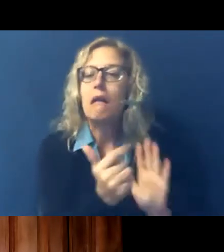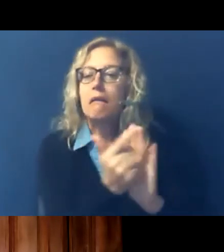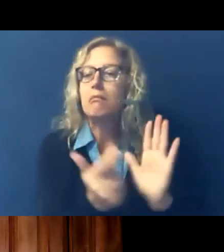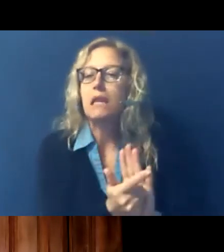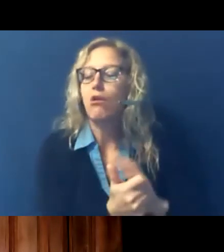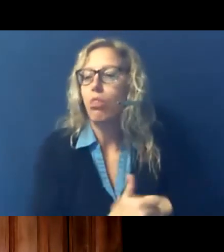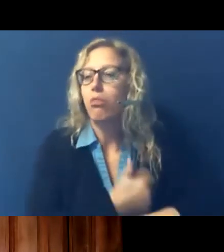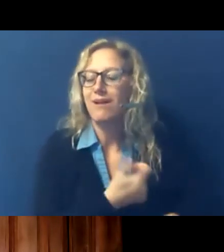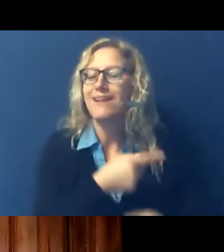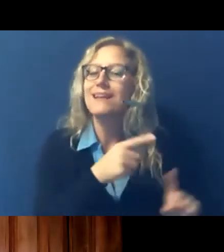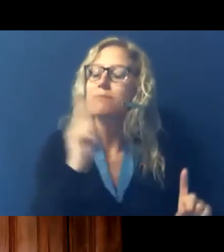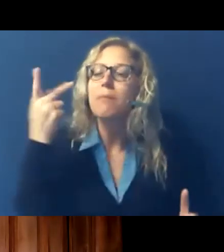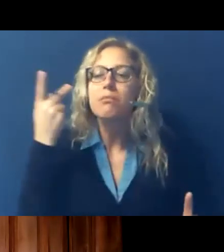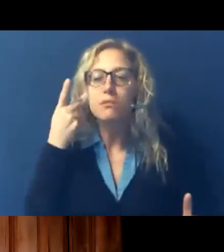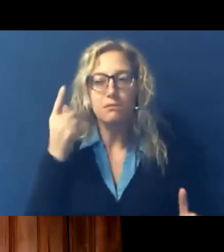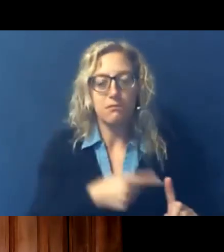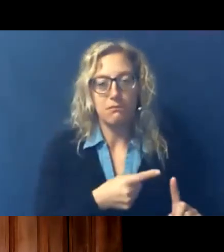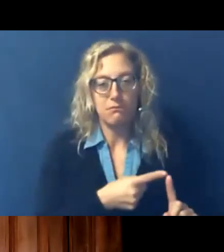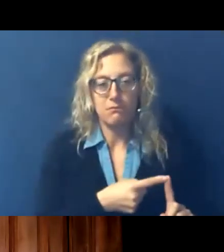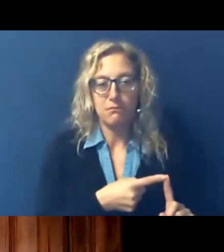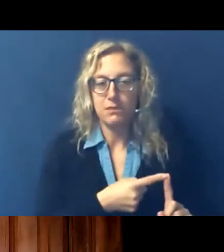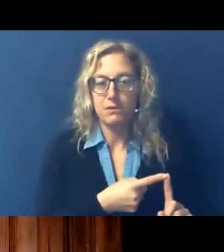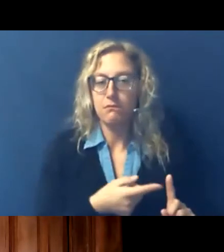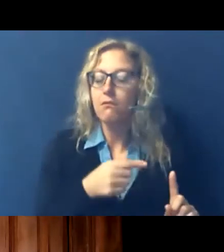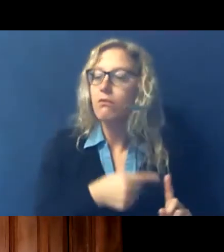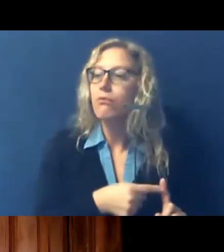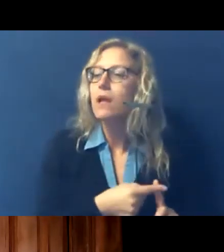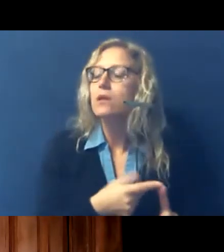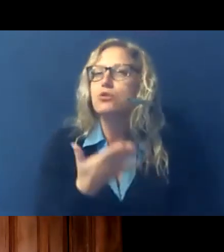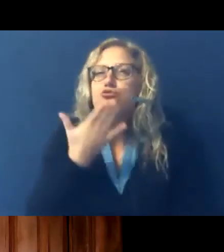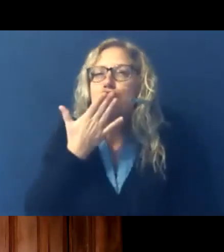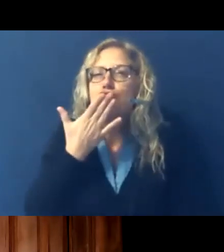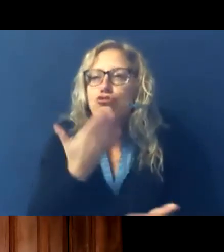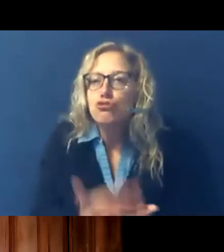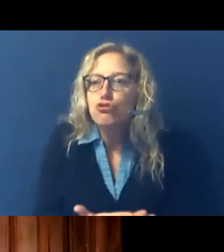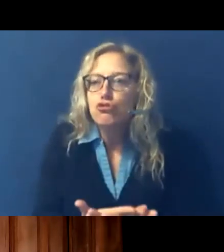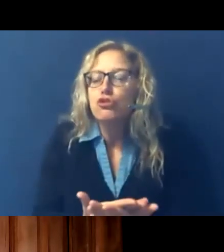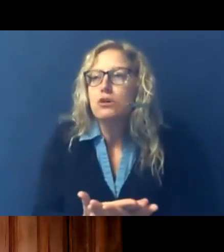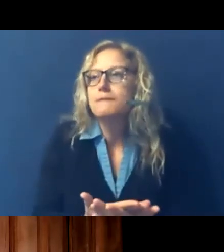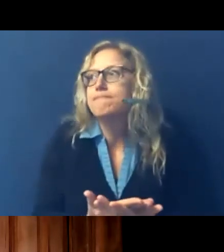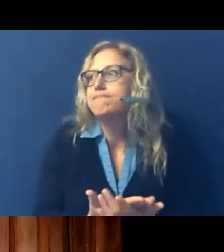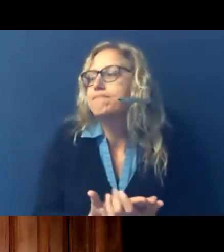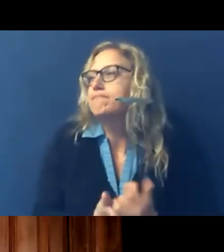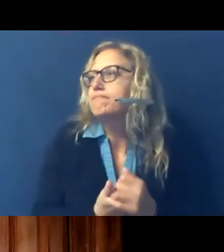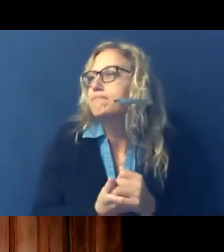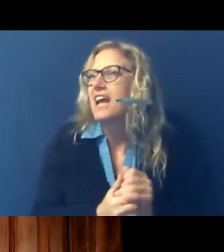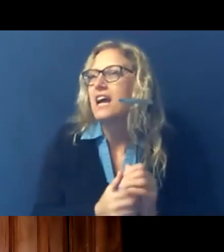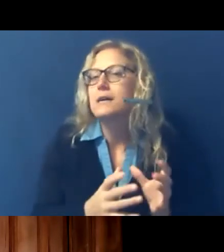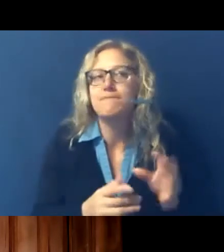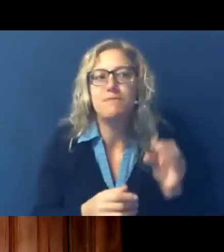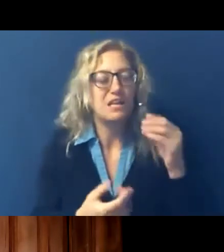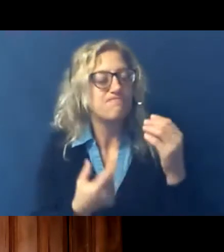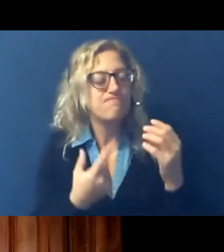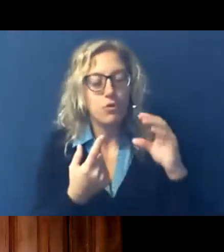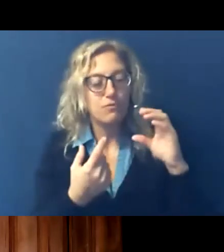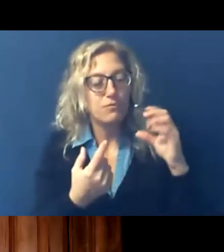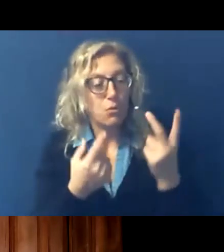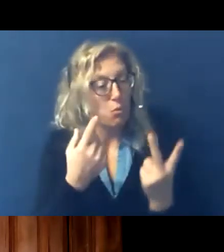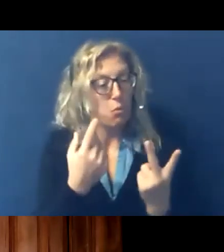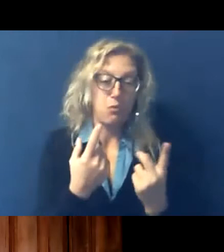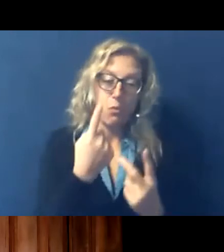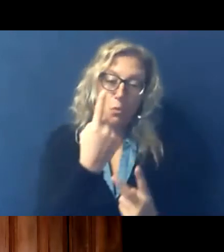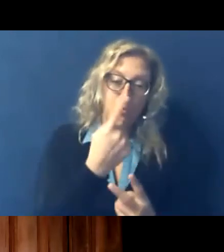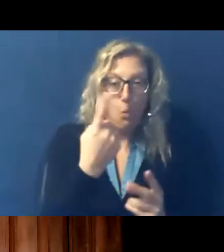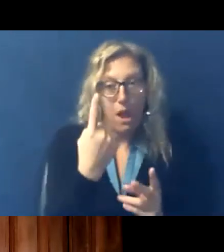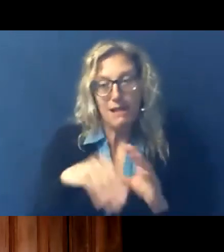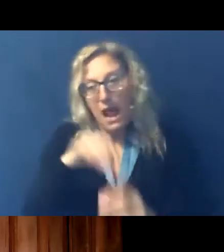It's a political one. It's where a good chunk of one of the two major political